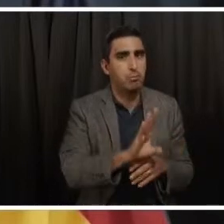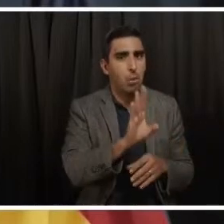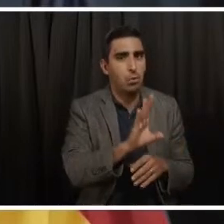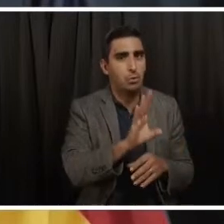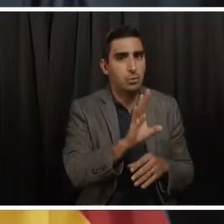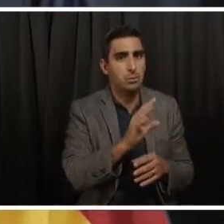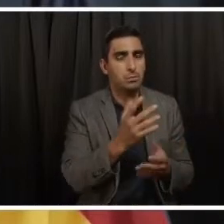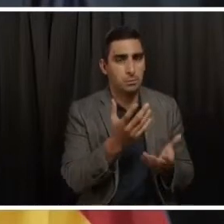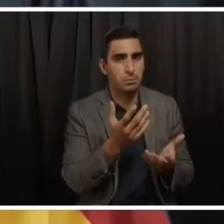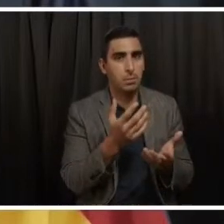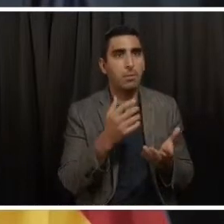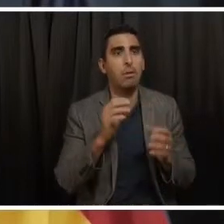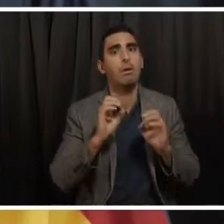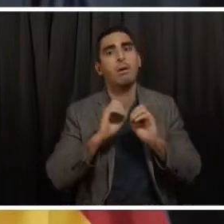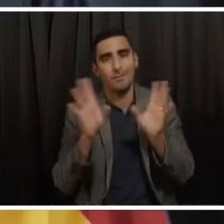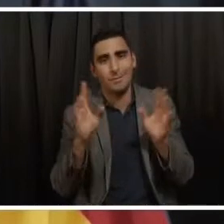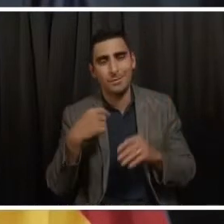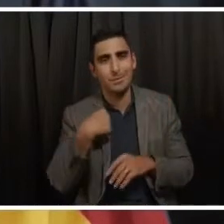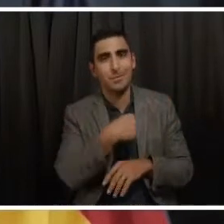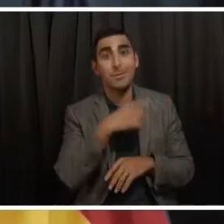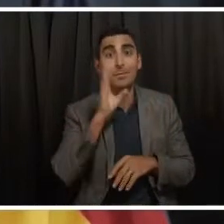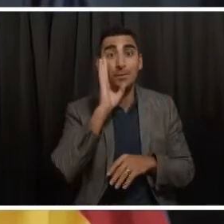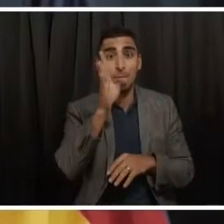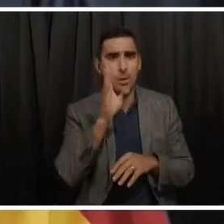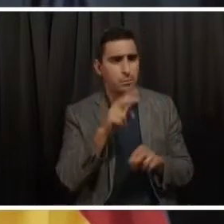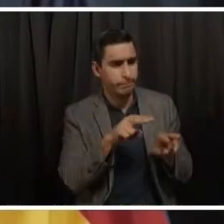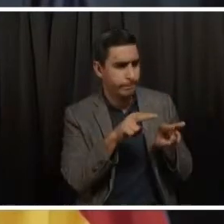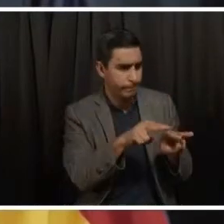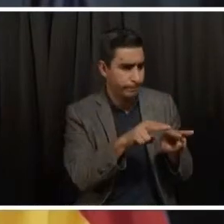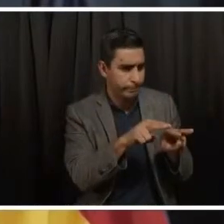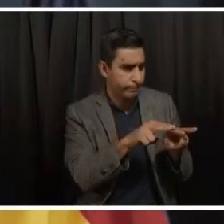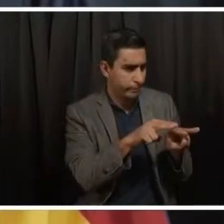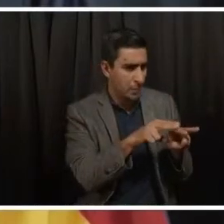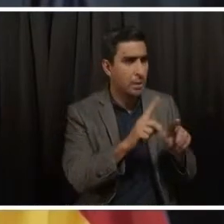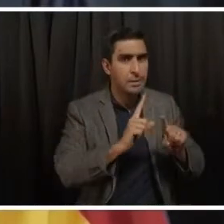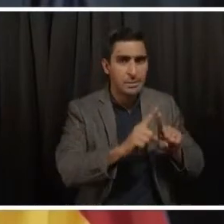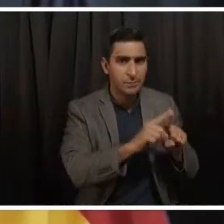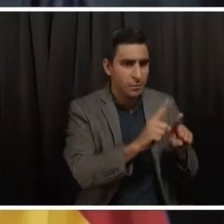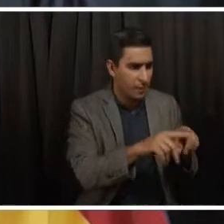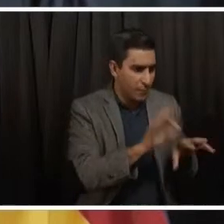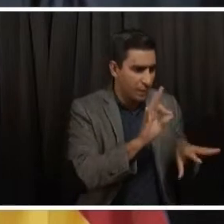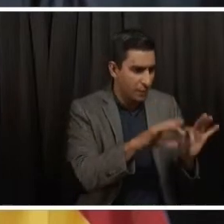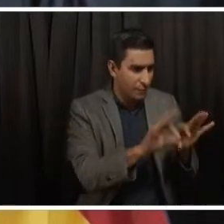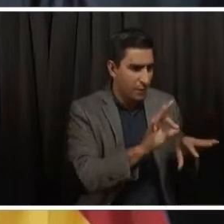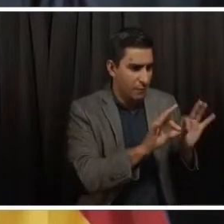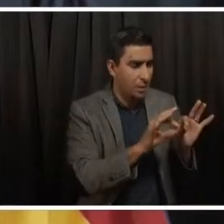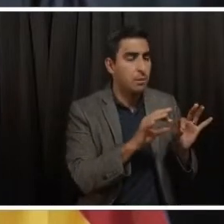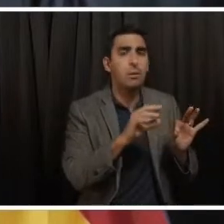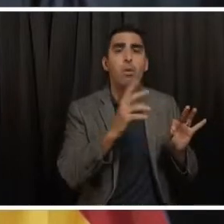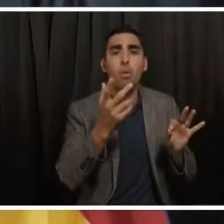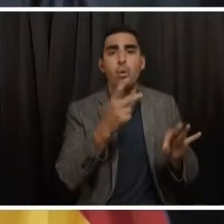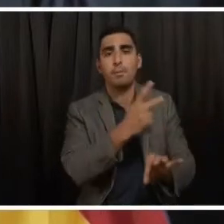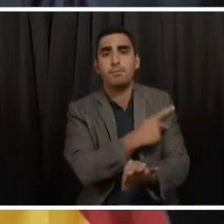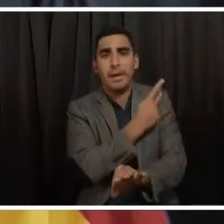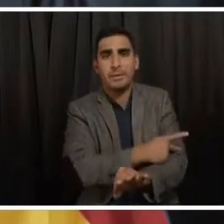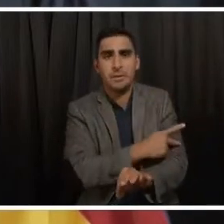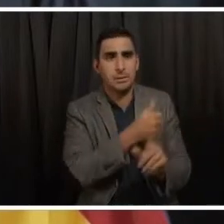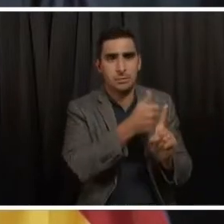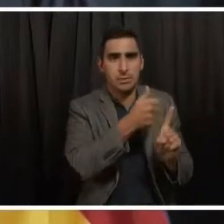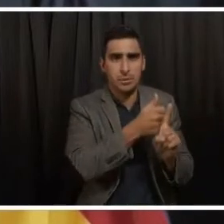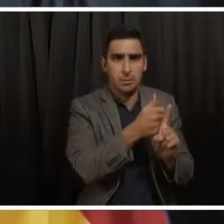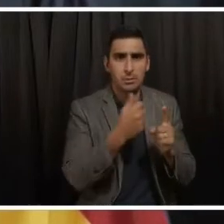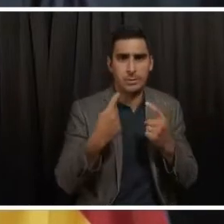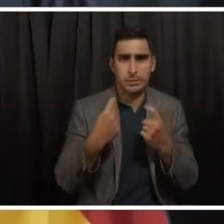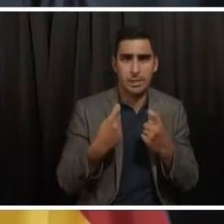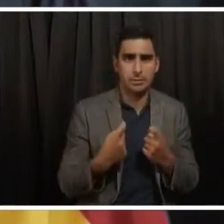We're obviously going to be looking closely at additional specimens that come in from patients that seek testing in Boulder County to see